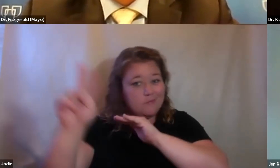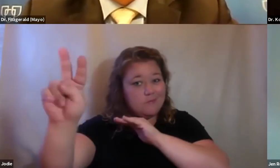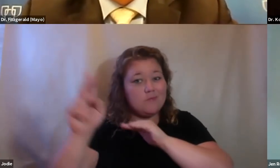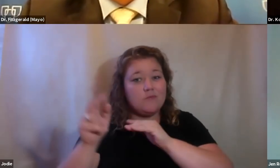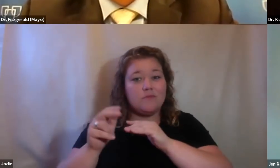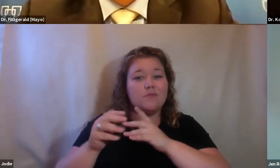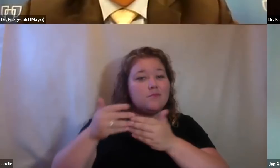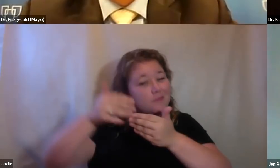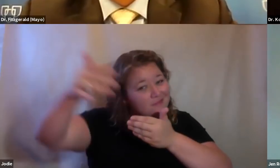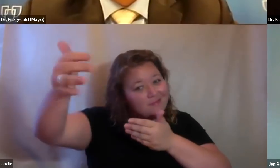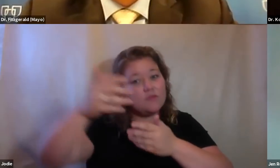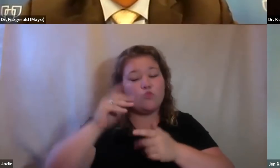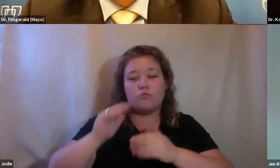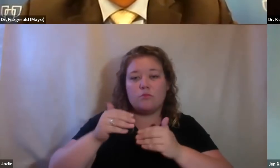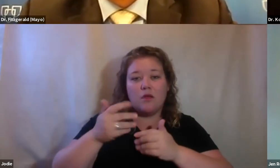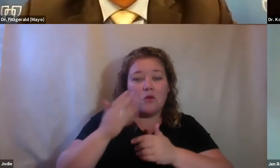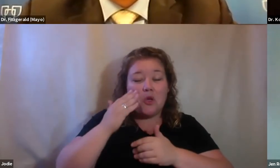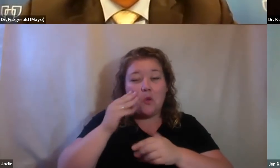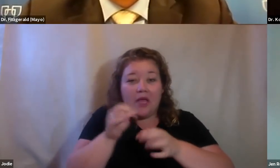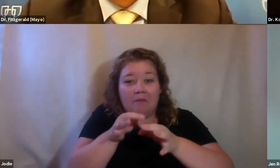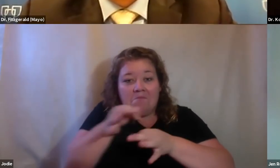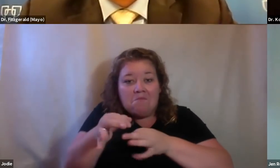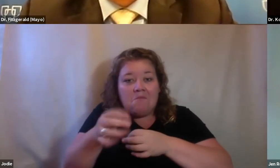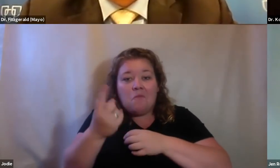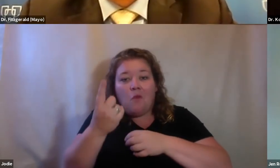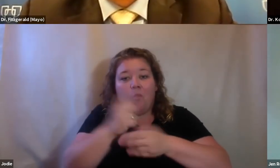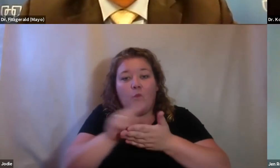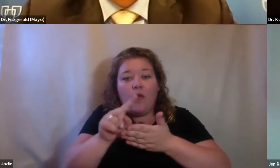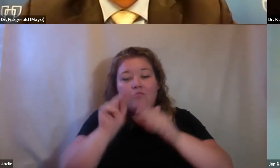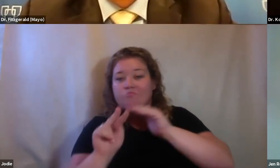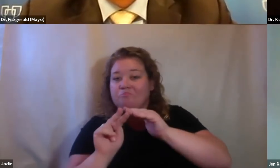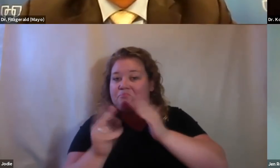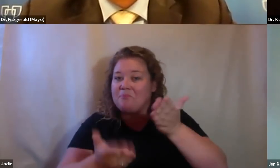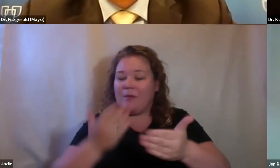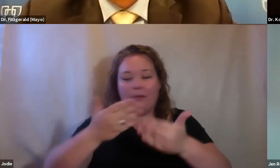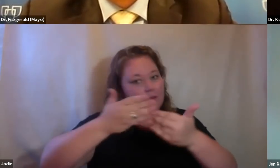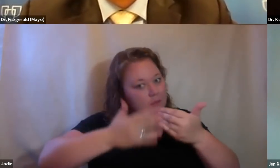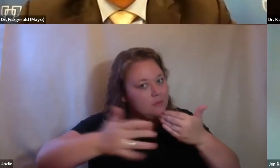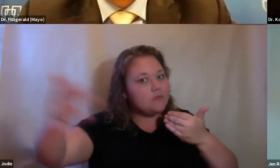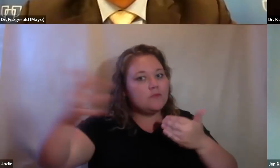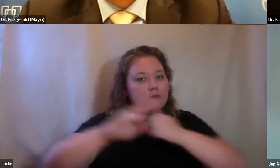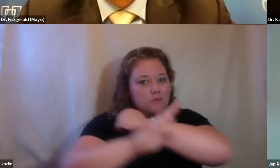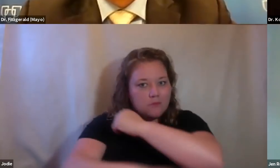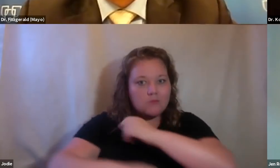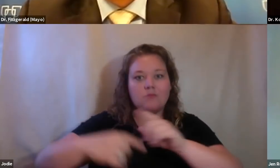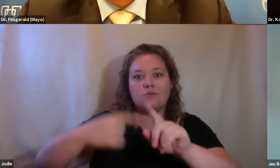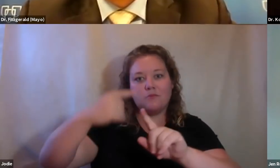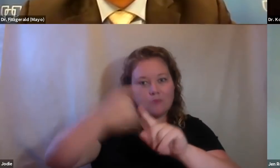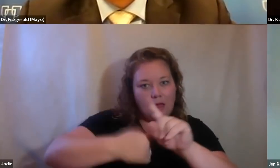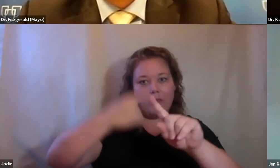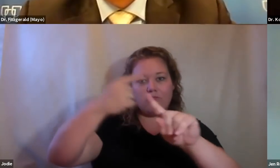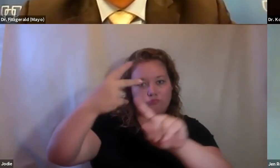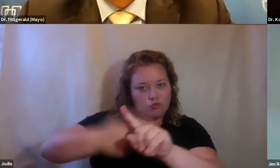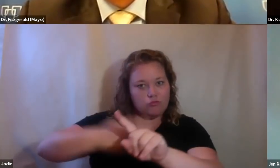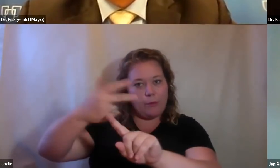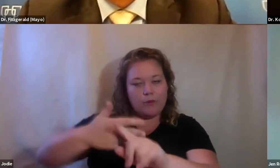than, we really can forecast a week maybe, but we can't project forward a month or 2 months in